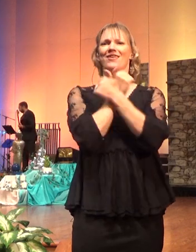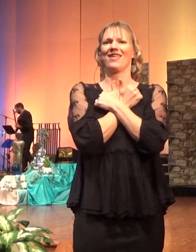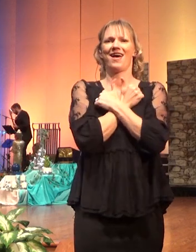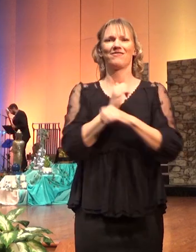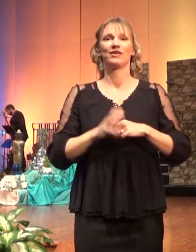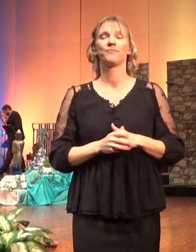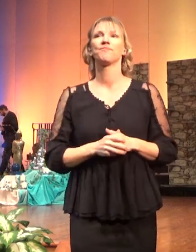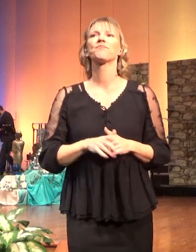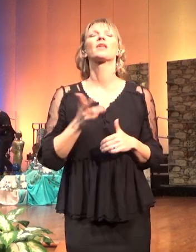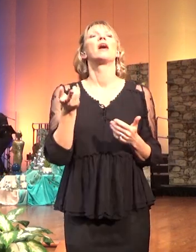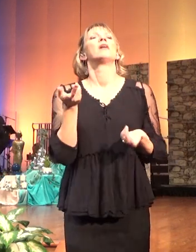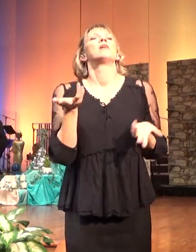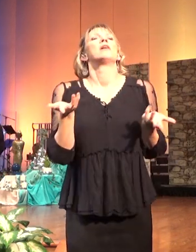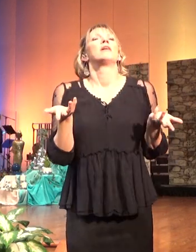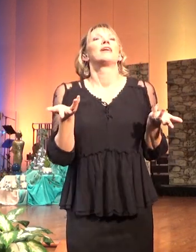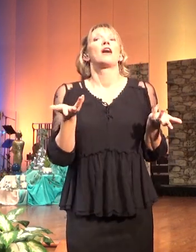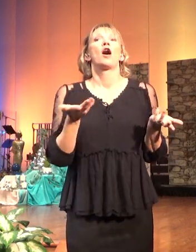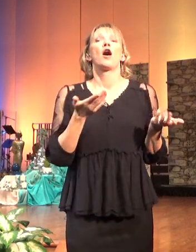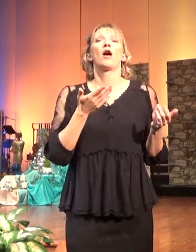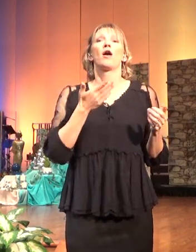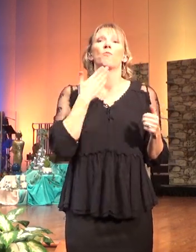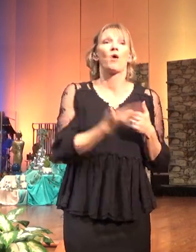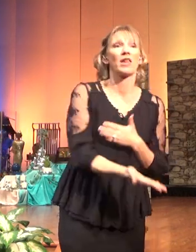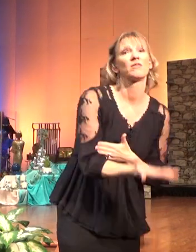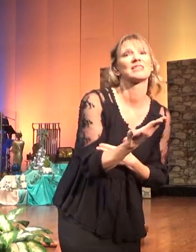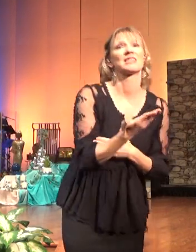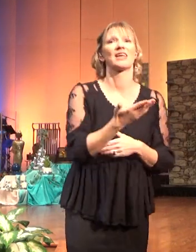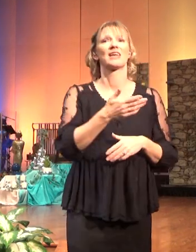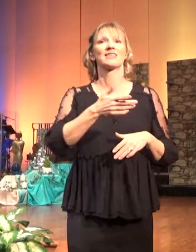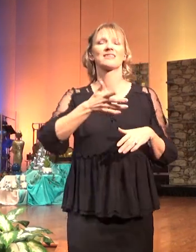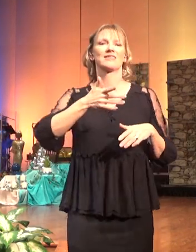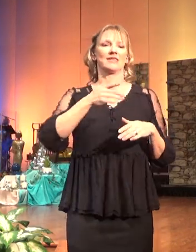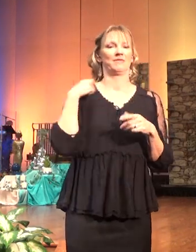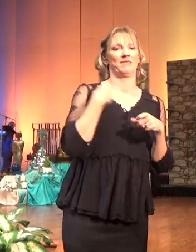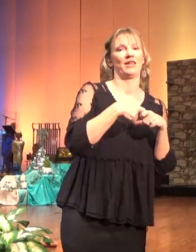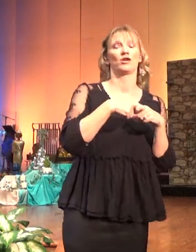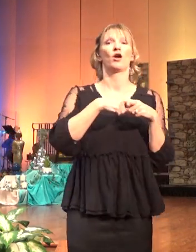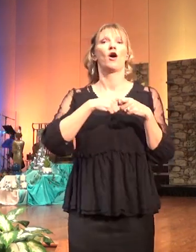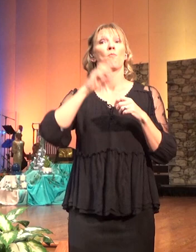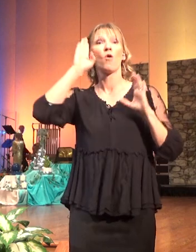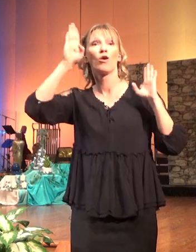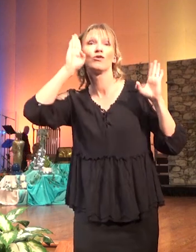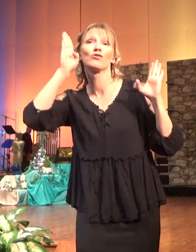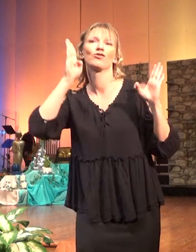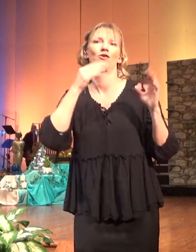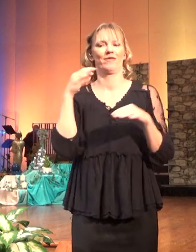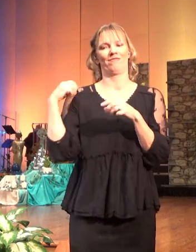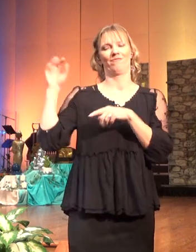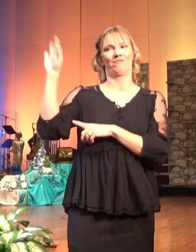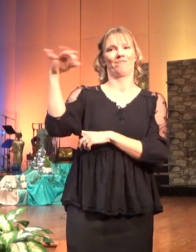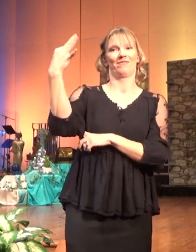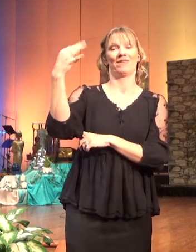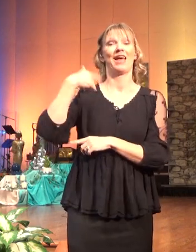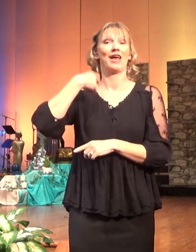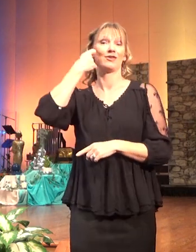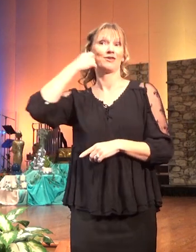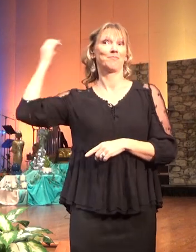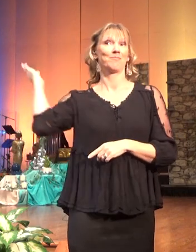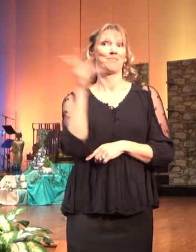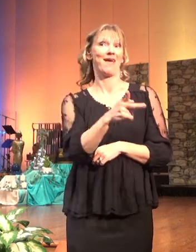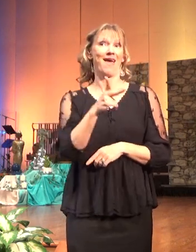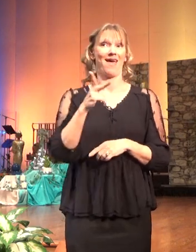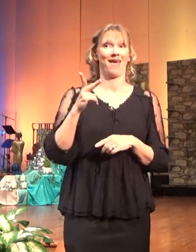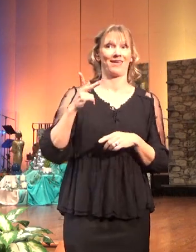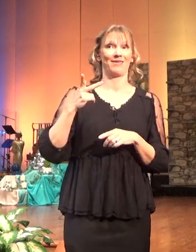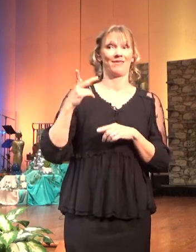Let's see. Buenos dias, buonasera, bonjour. I have just returned from being away for about a month